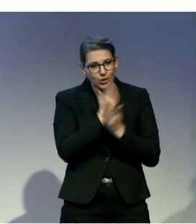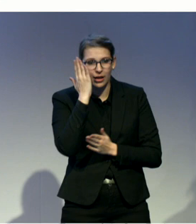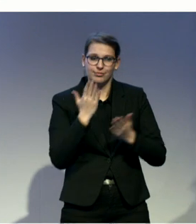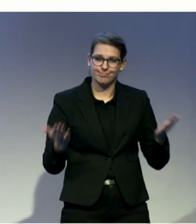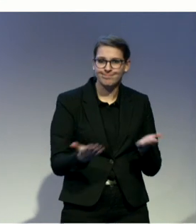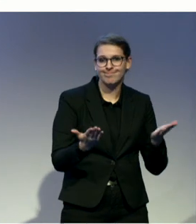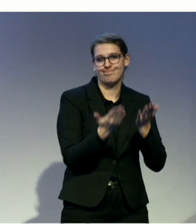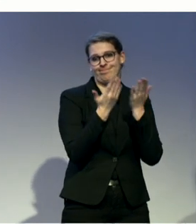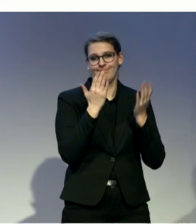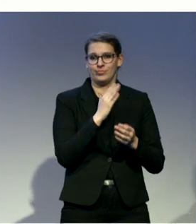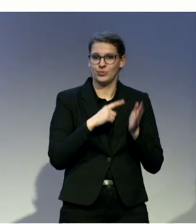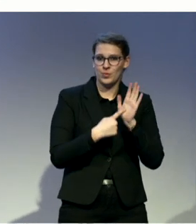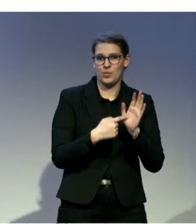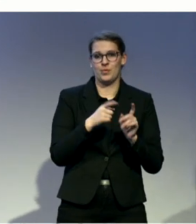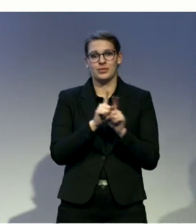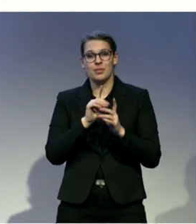inclusive society.